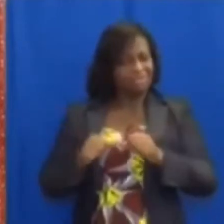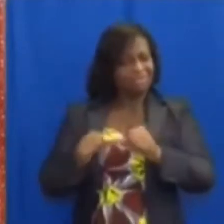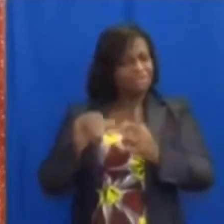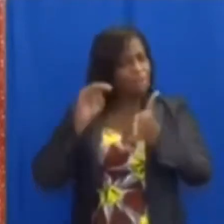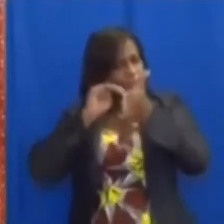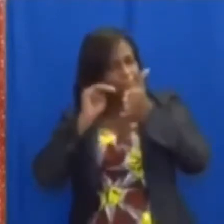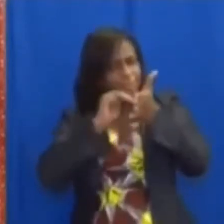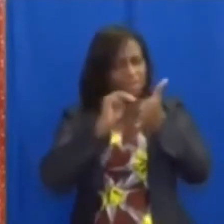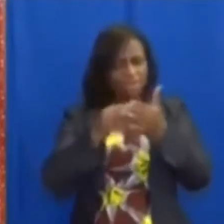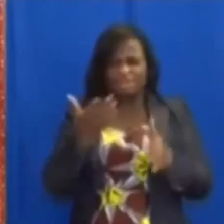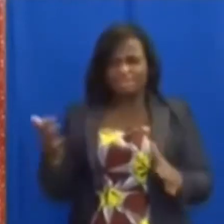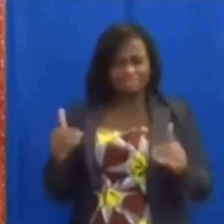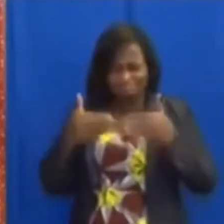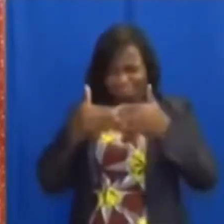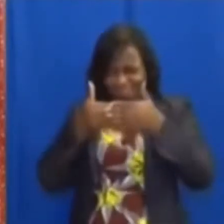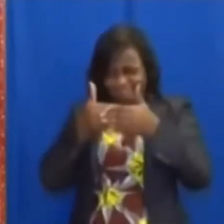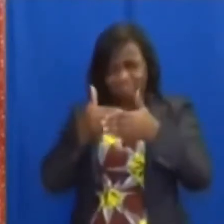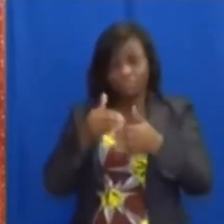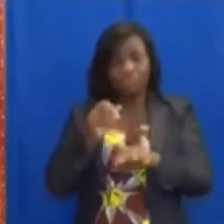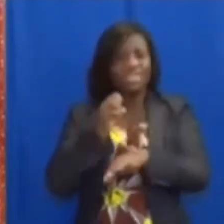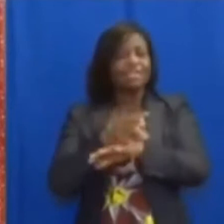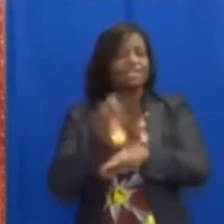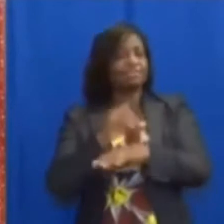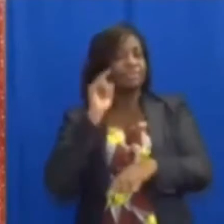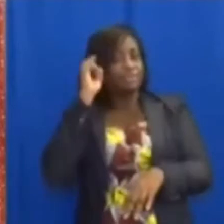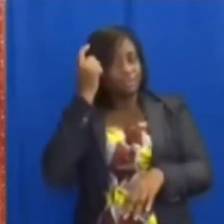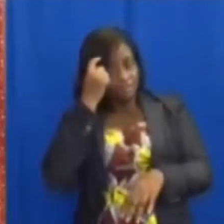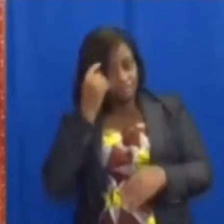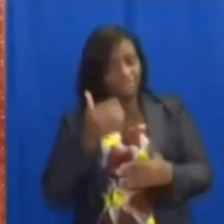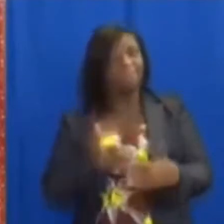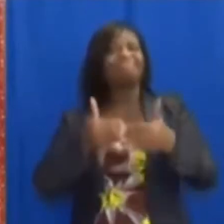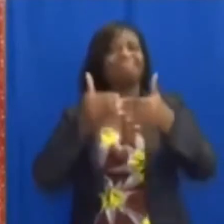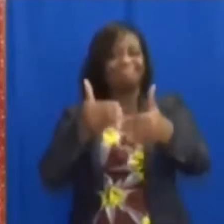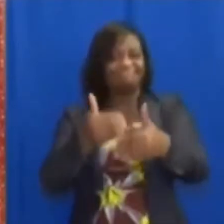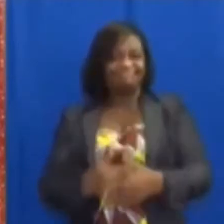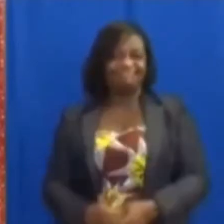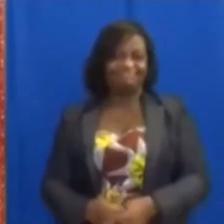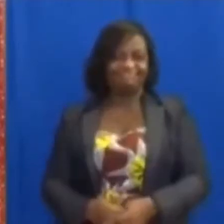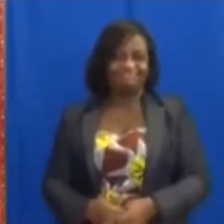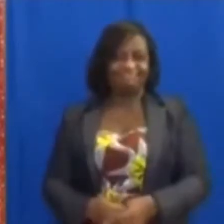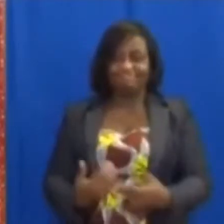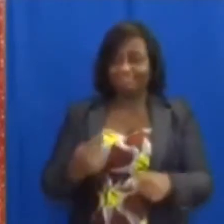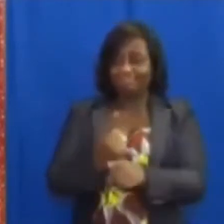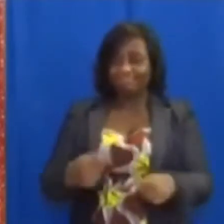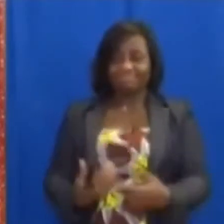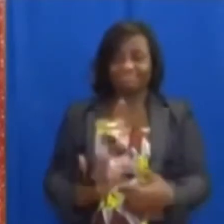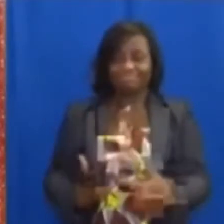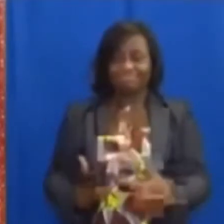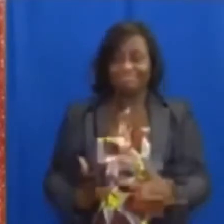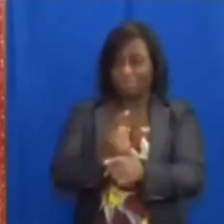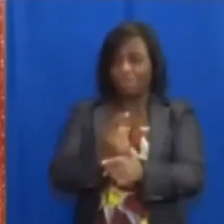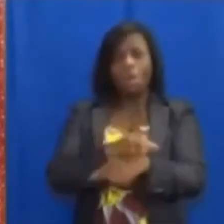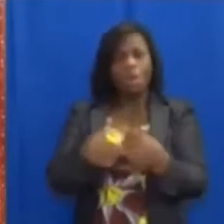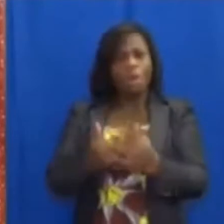continues to monitor events closely and will advise government on the way forward. Accordingly,